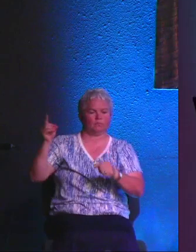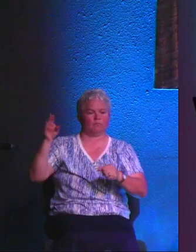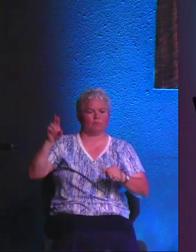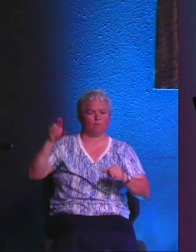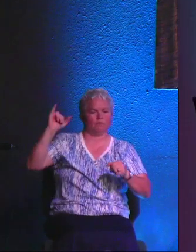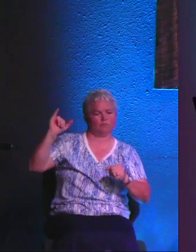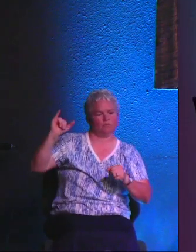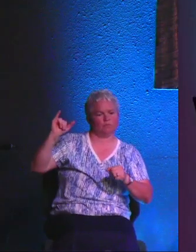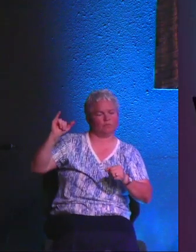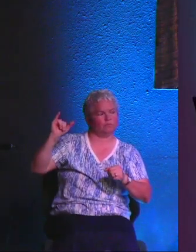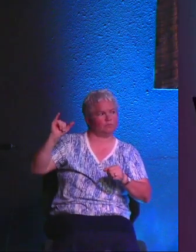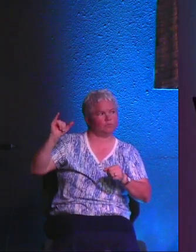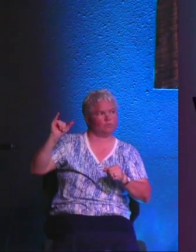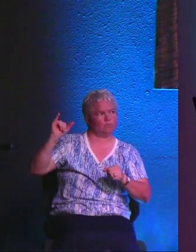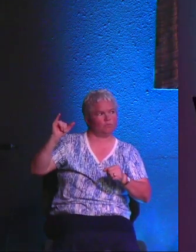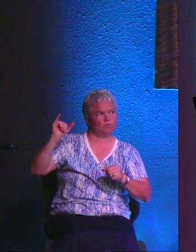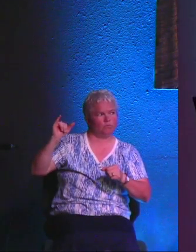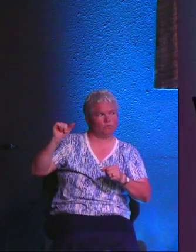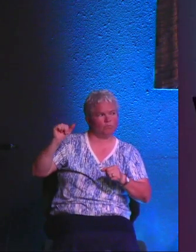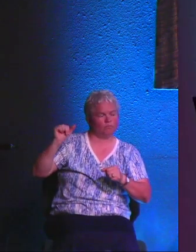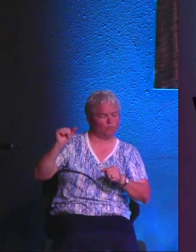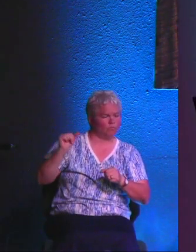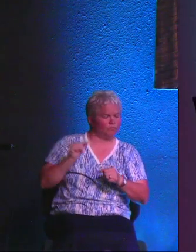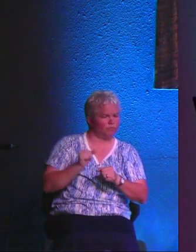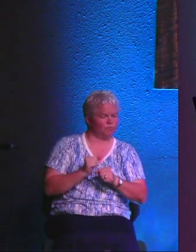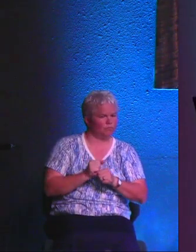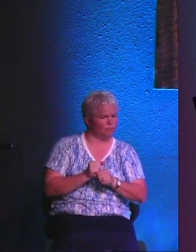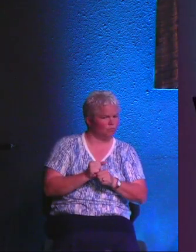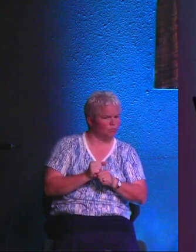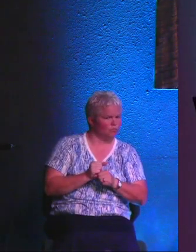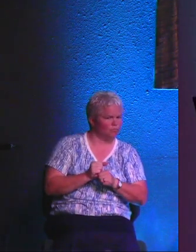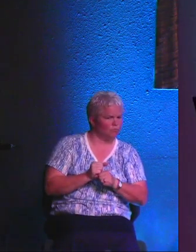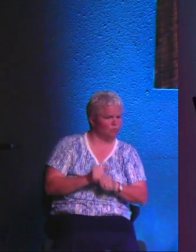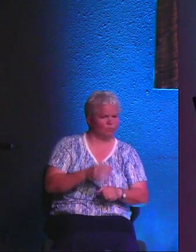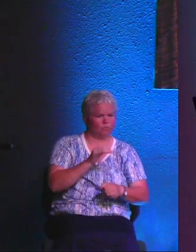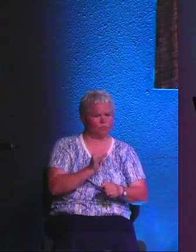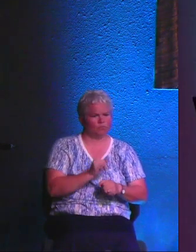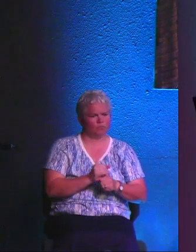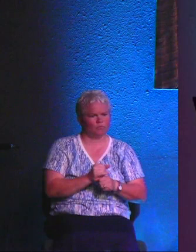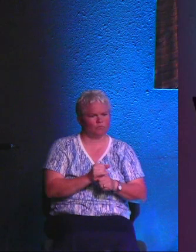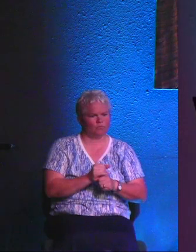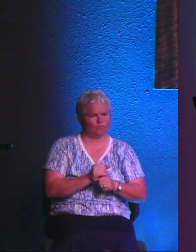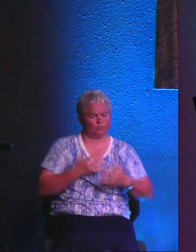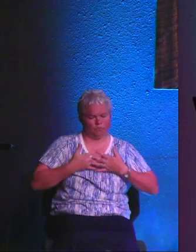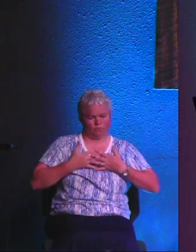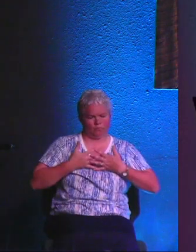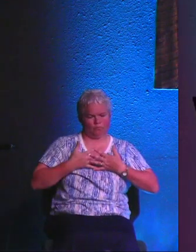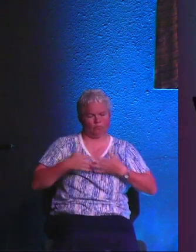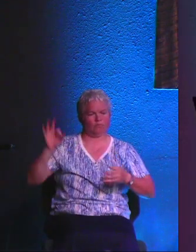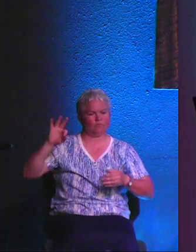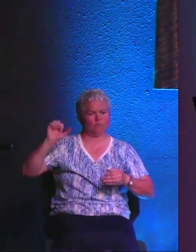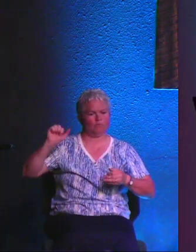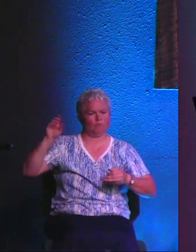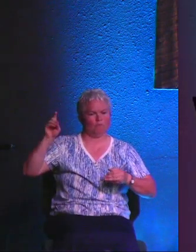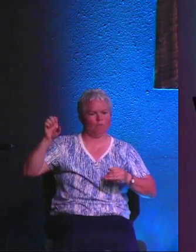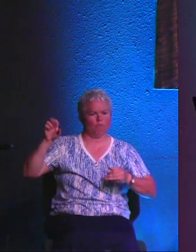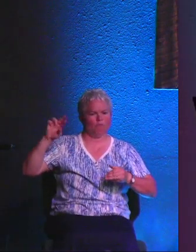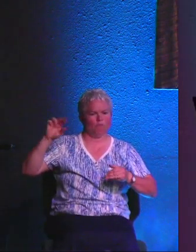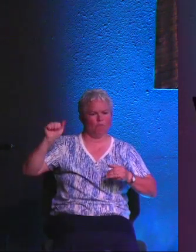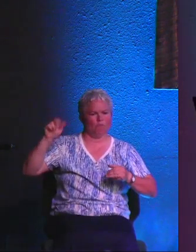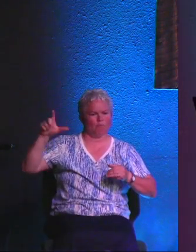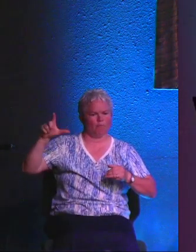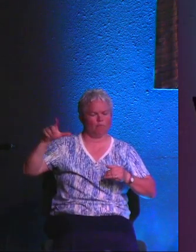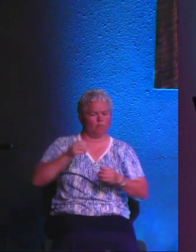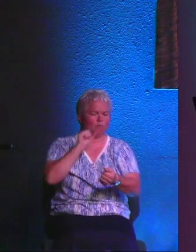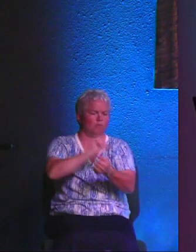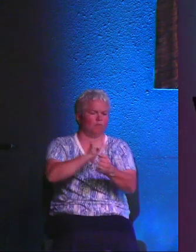DUI. My tribe kept me until the U.S. Marshals picked me up. I was sentenced, went to federal prison, and God will make